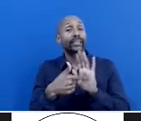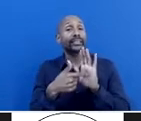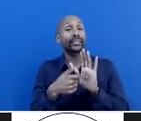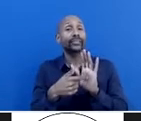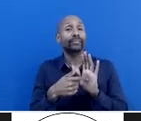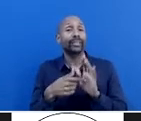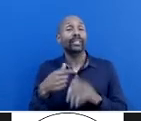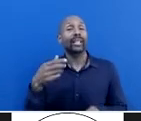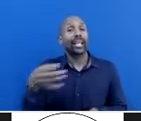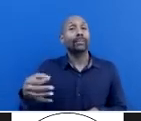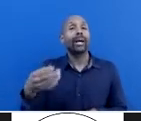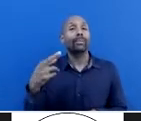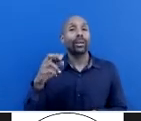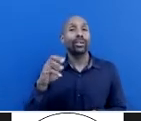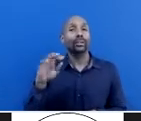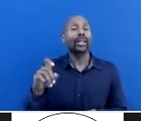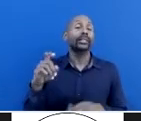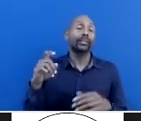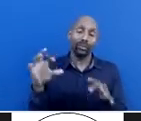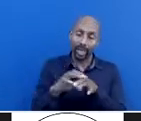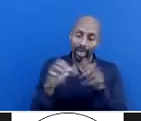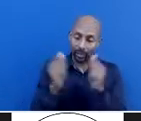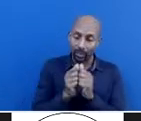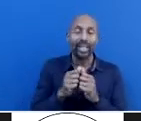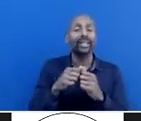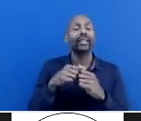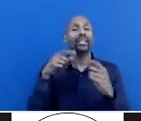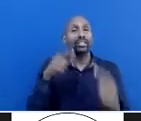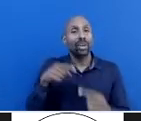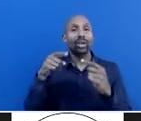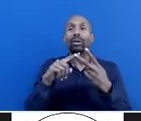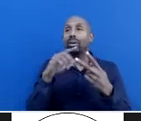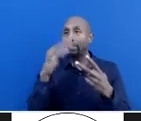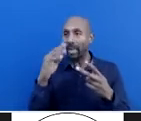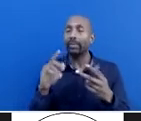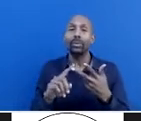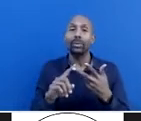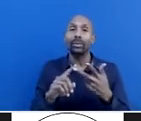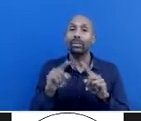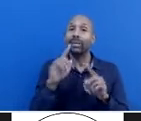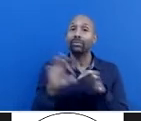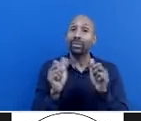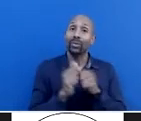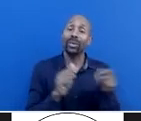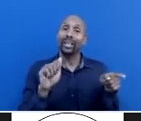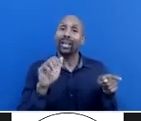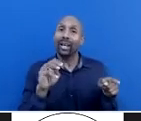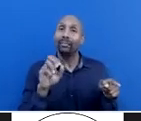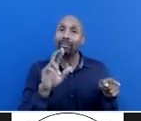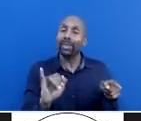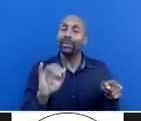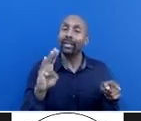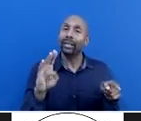remix to blues people. It's in a different register, one which is not confined by